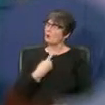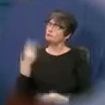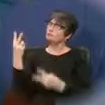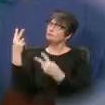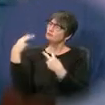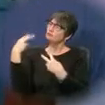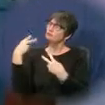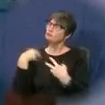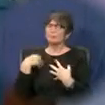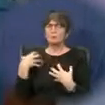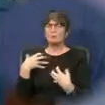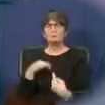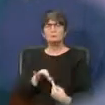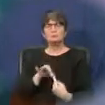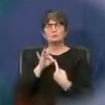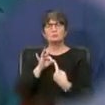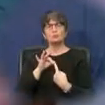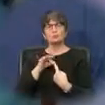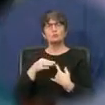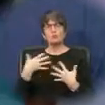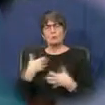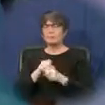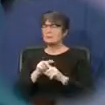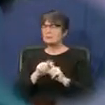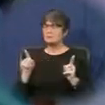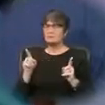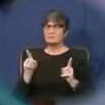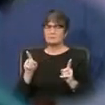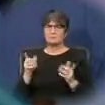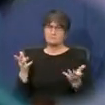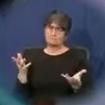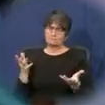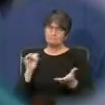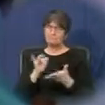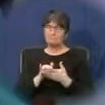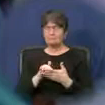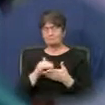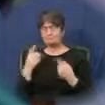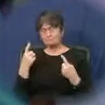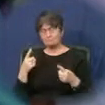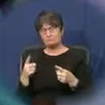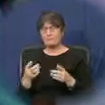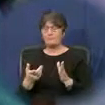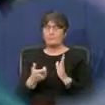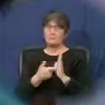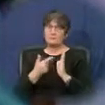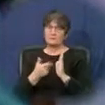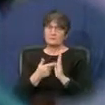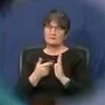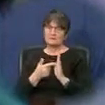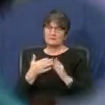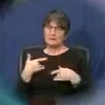to be special, to want to make a difference, all of those kind of realities that can put us sometimes